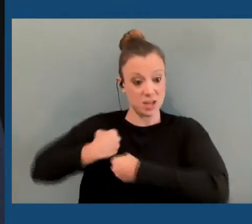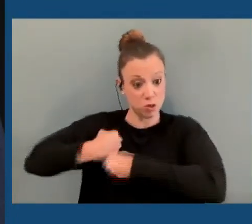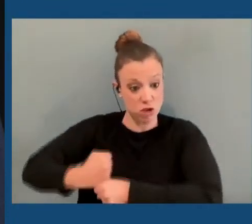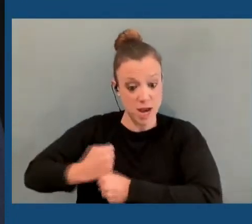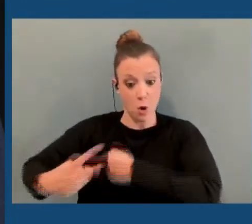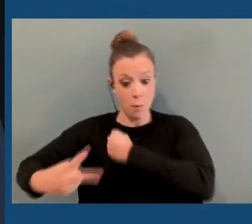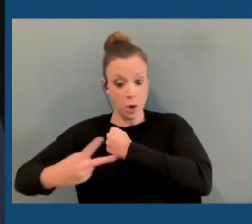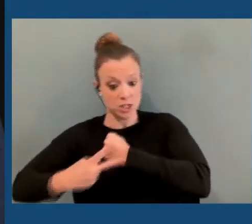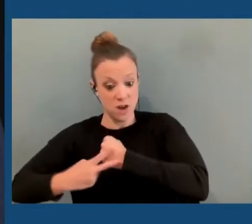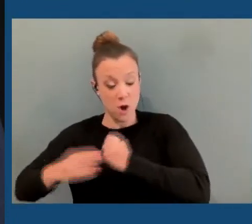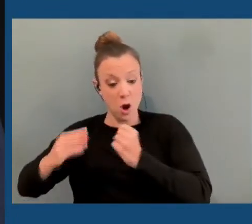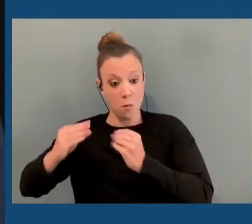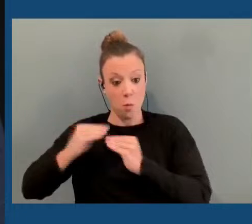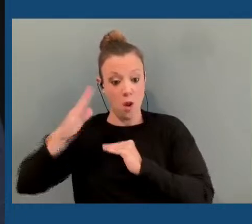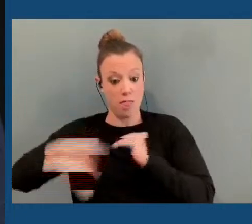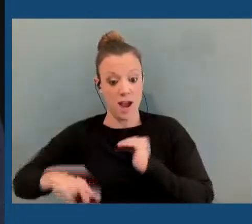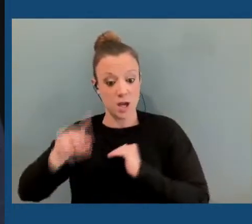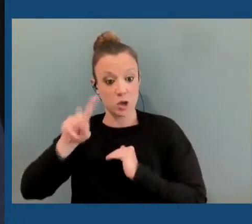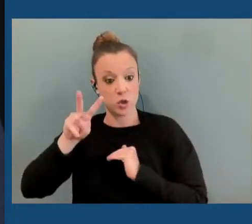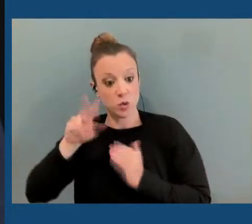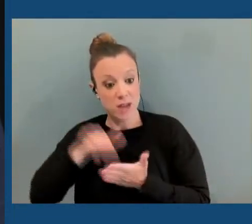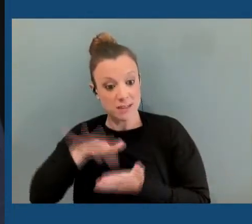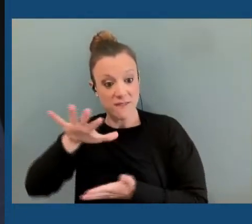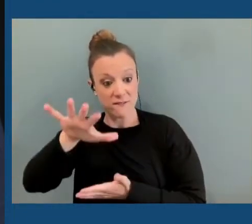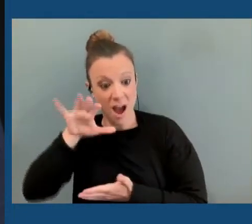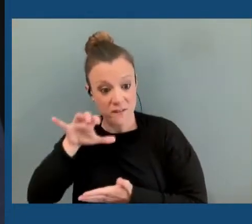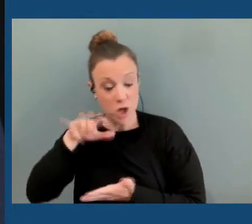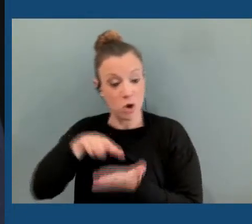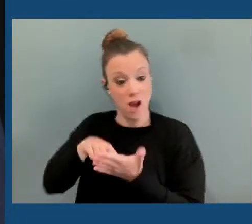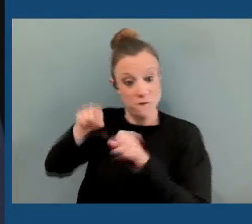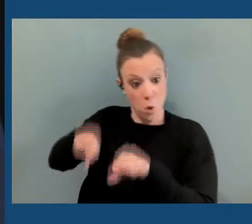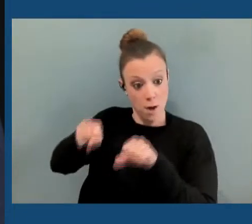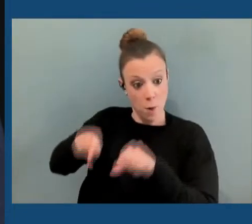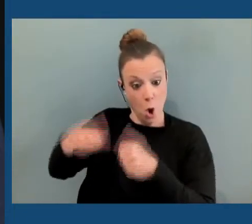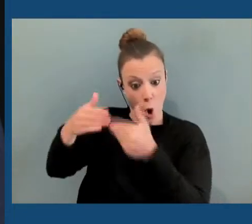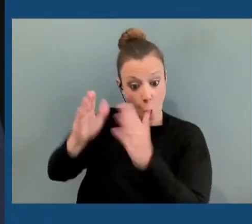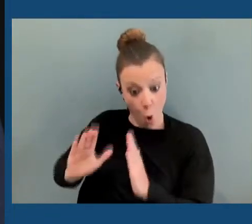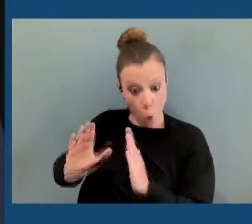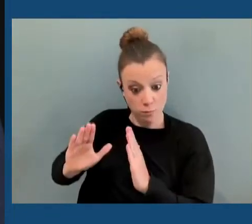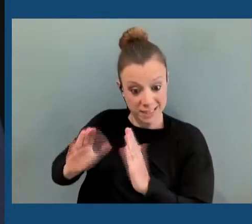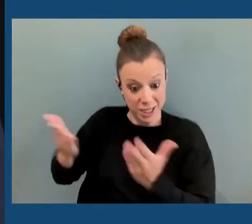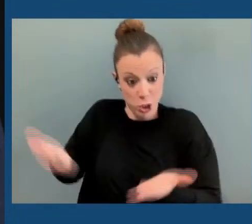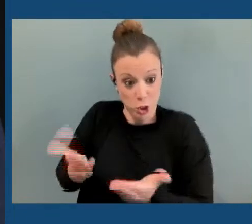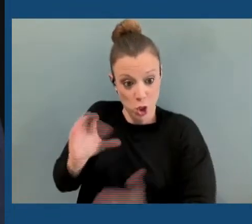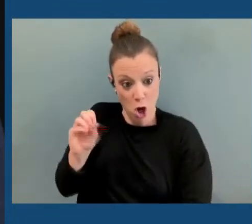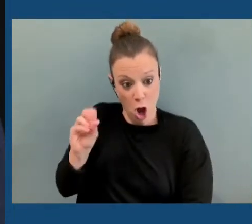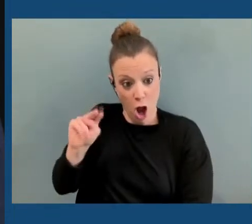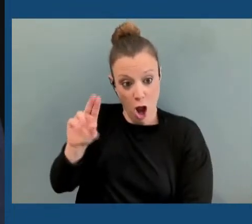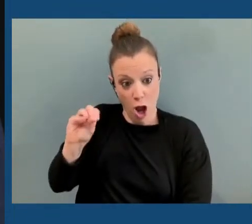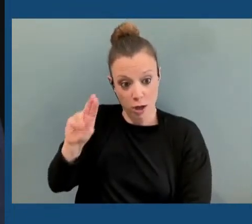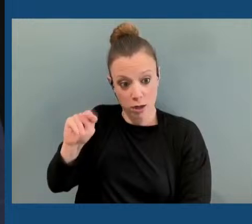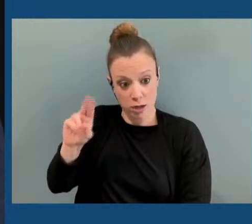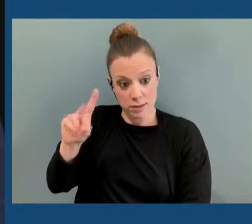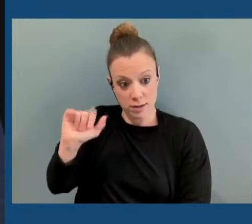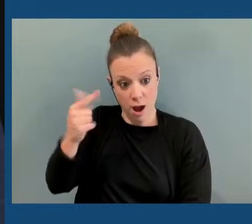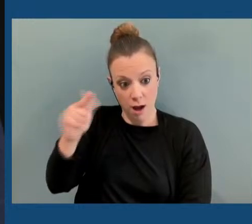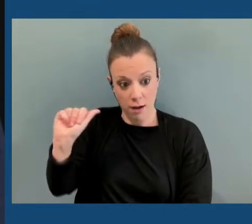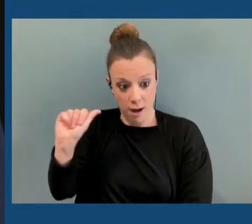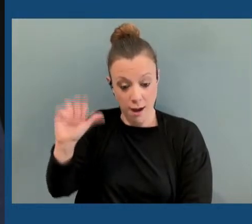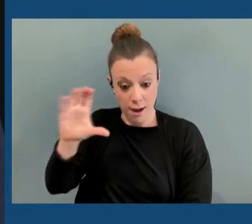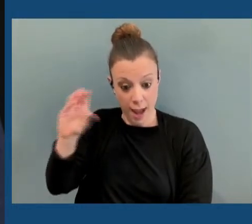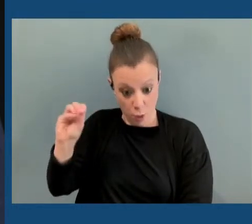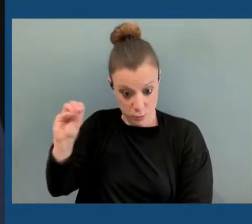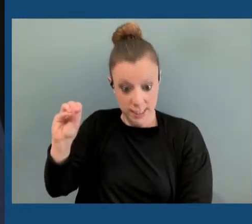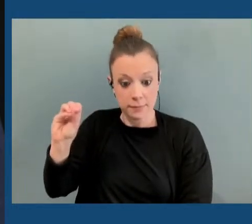Onondaga County. So that's the past. Let's talk about where we're going in the future. Today I'm here to cheer